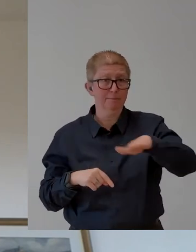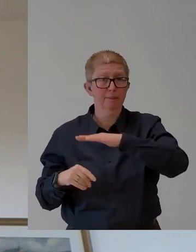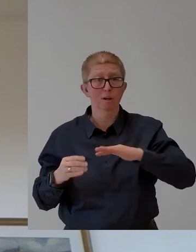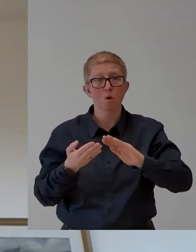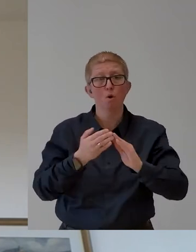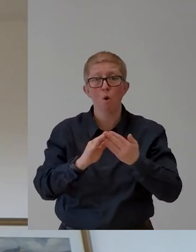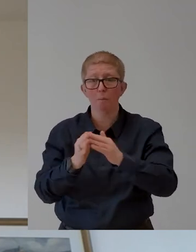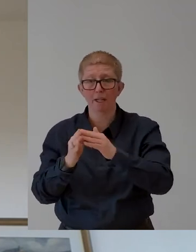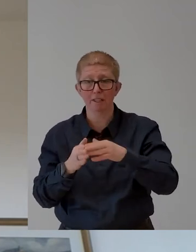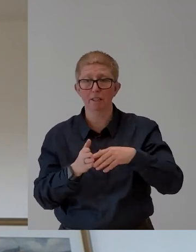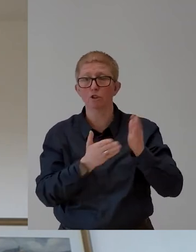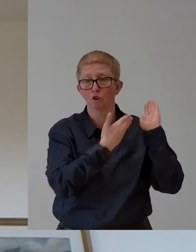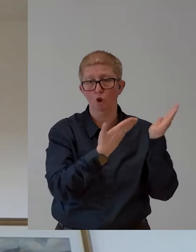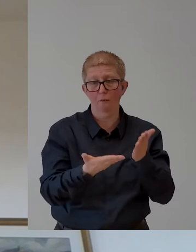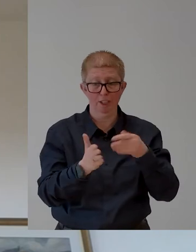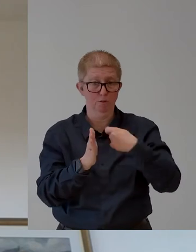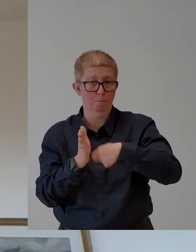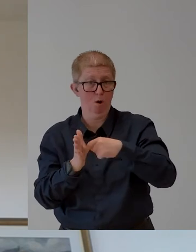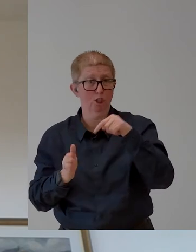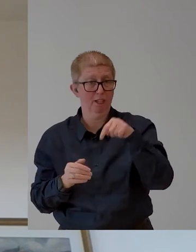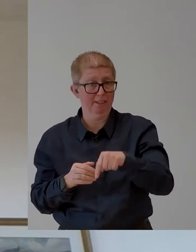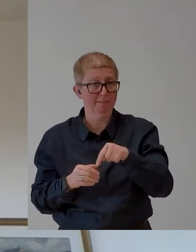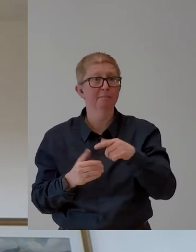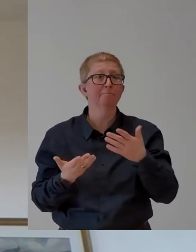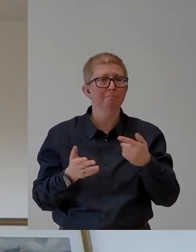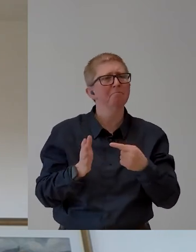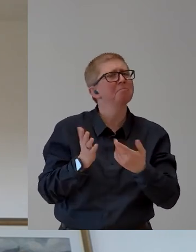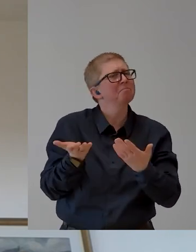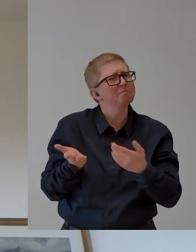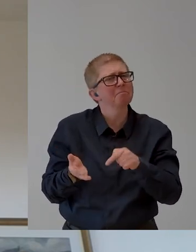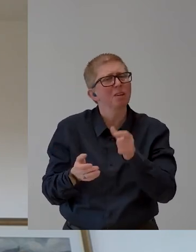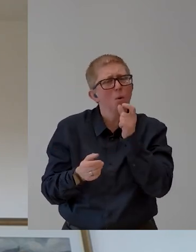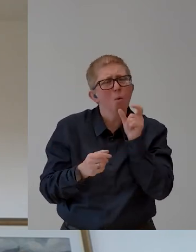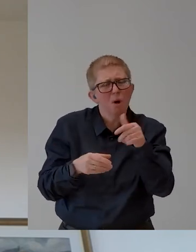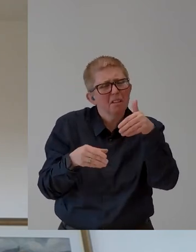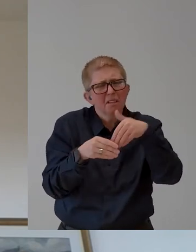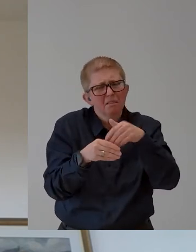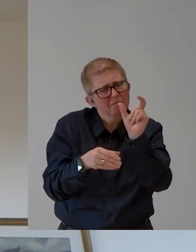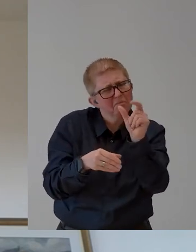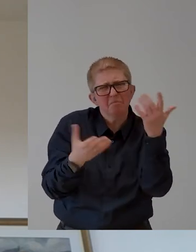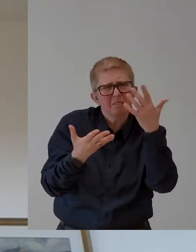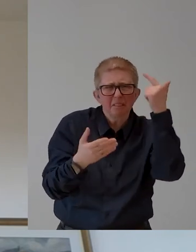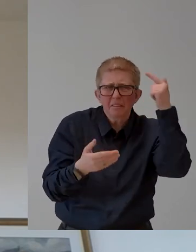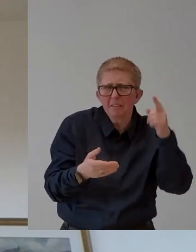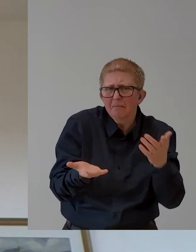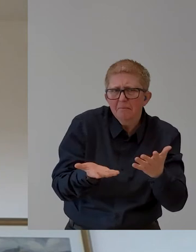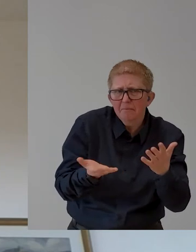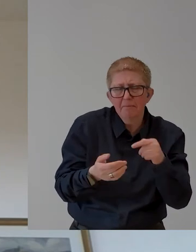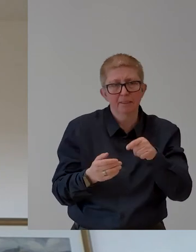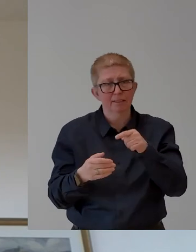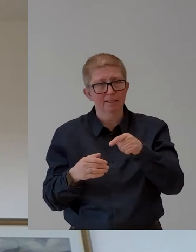which mean chair and a book. And these symbolizes the importance of education and accessibility for people